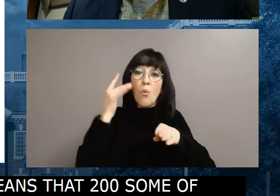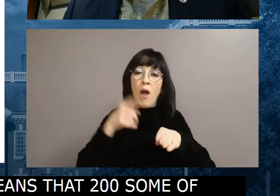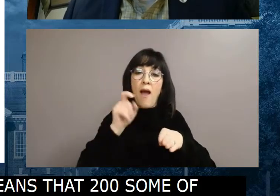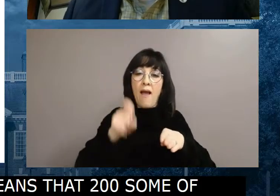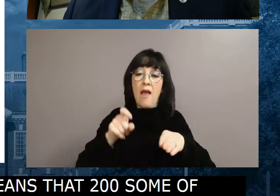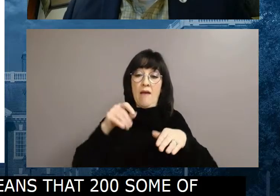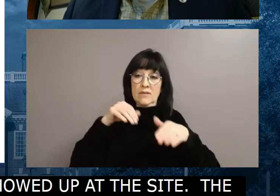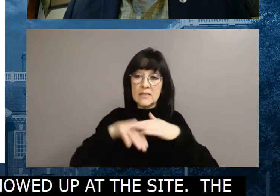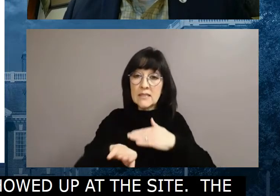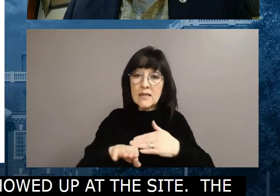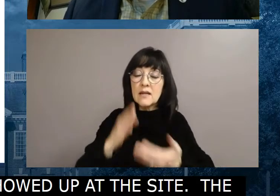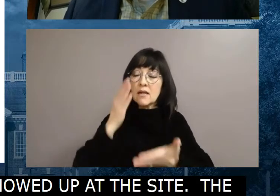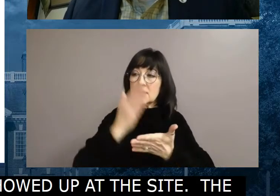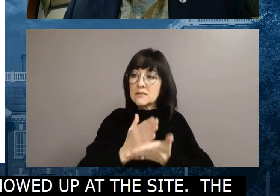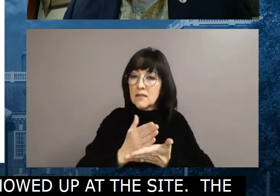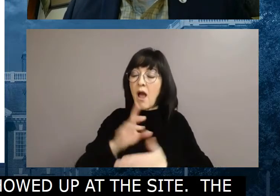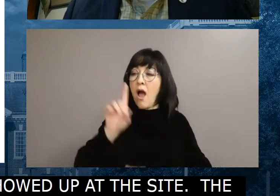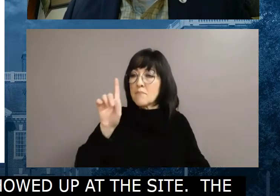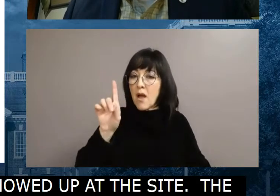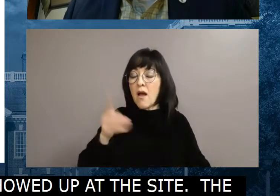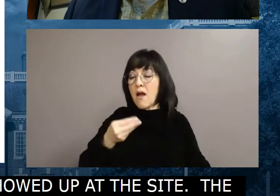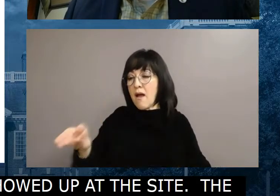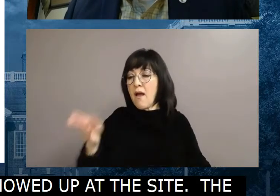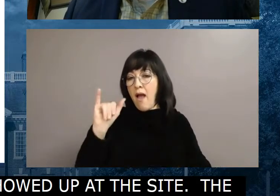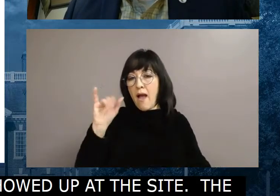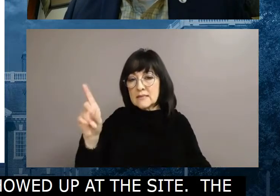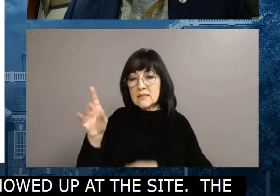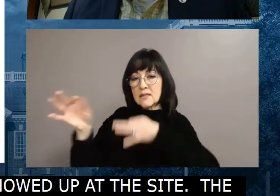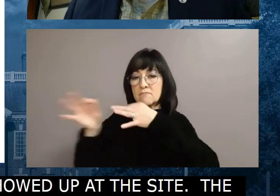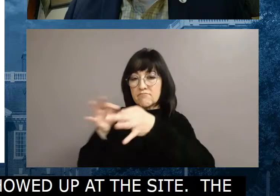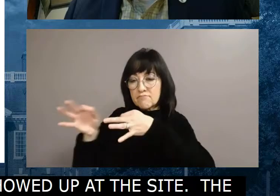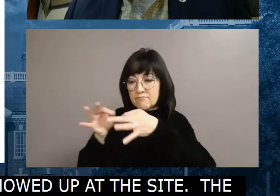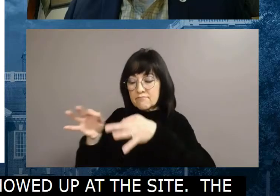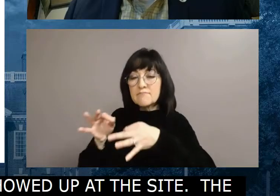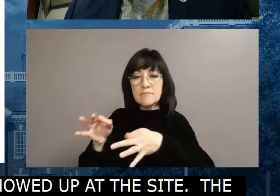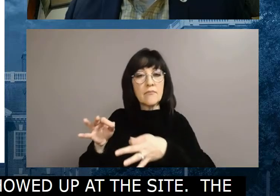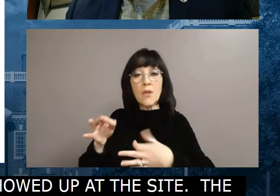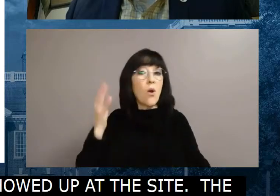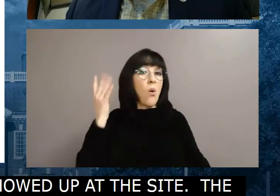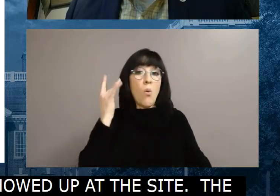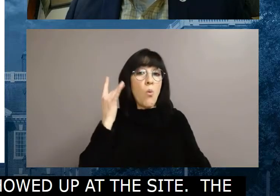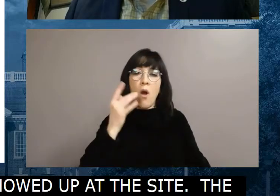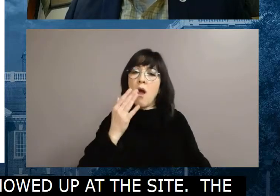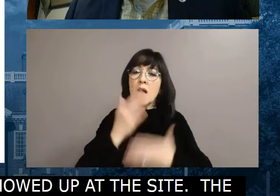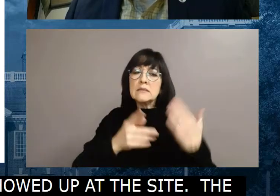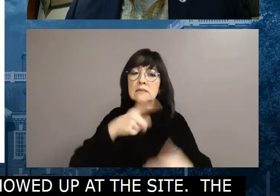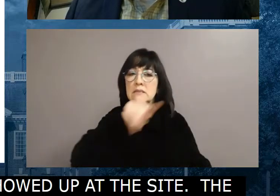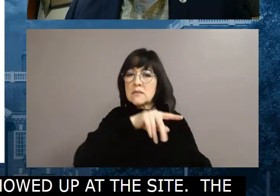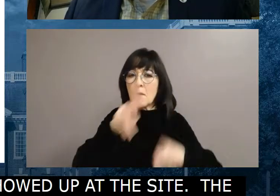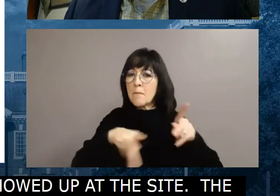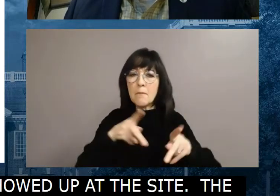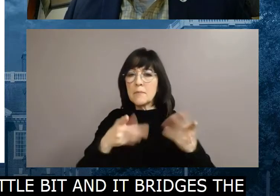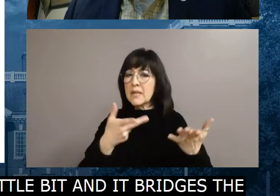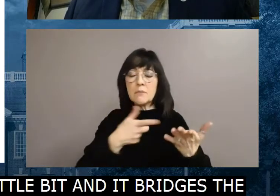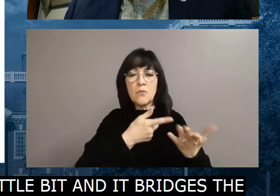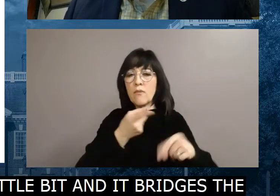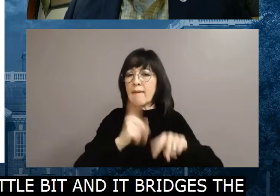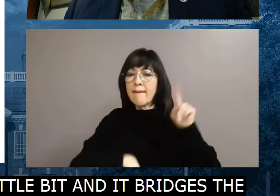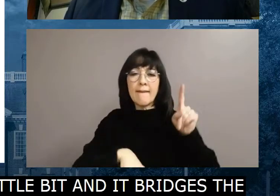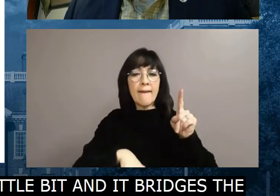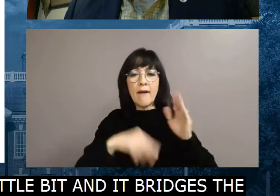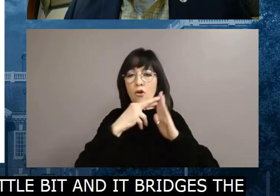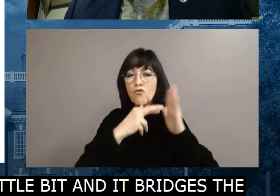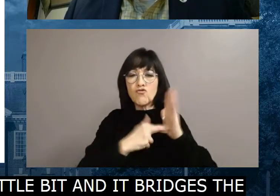also it bridges the gap of people that are unable to register online, unable to register for the state system, et cetera.